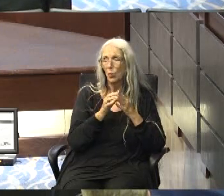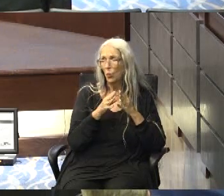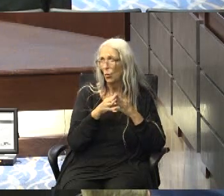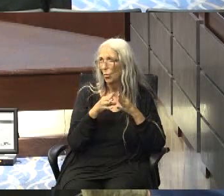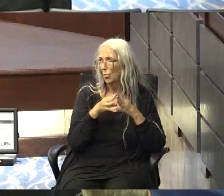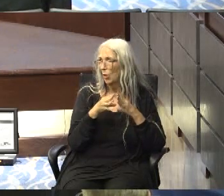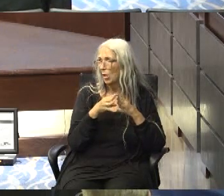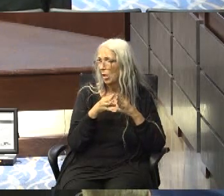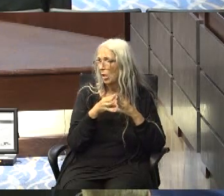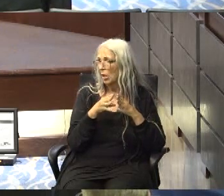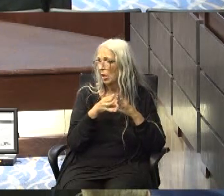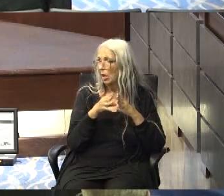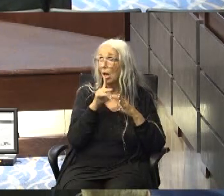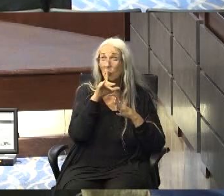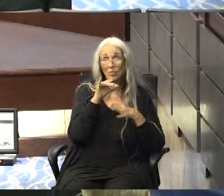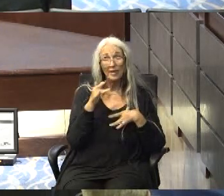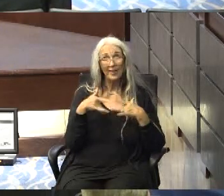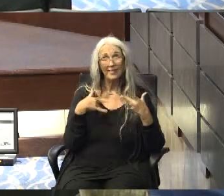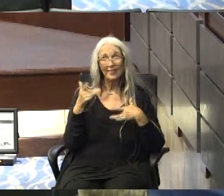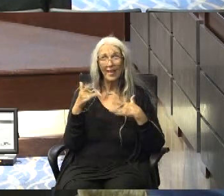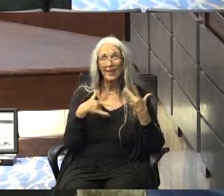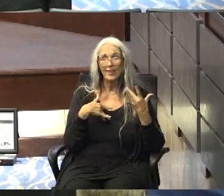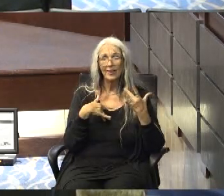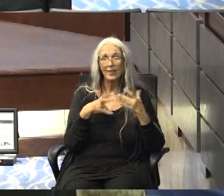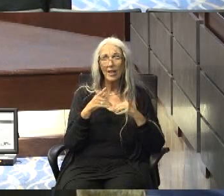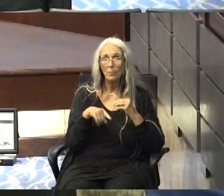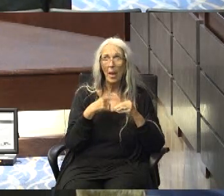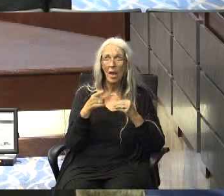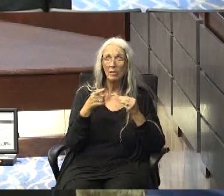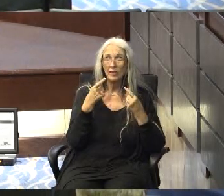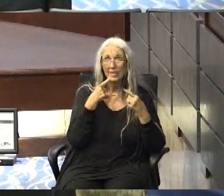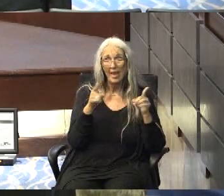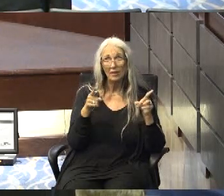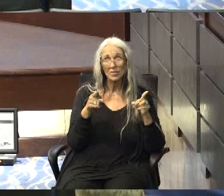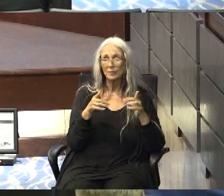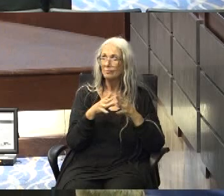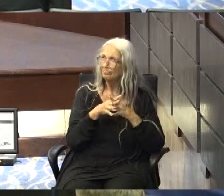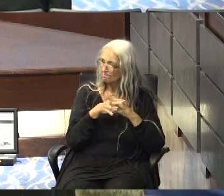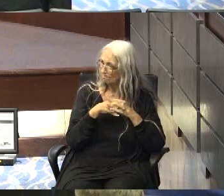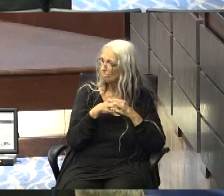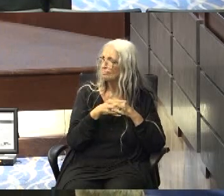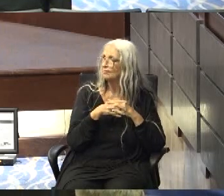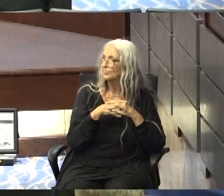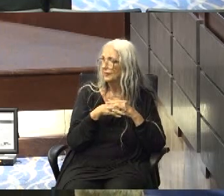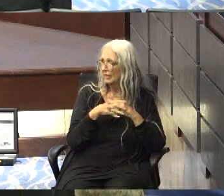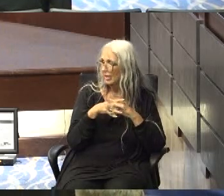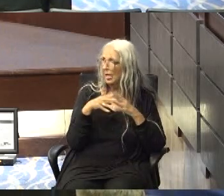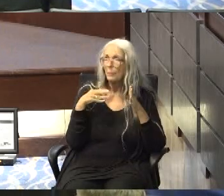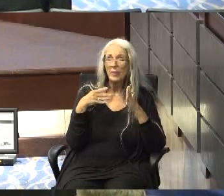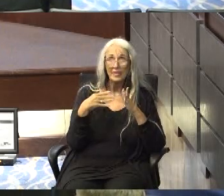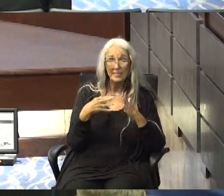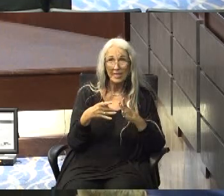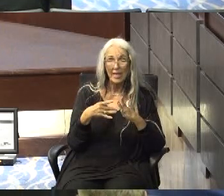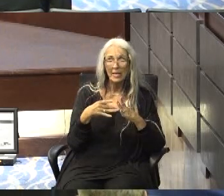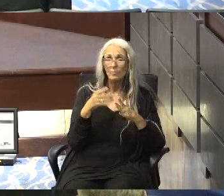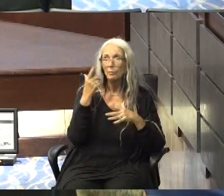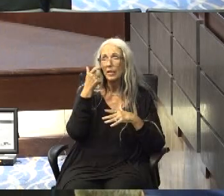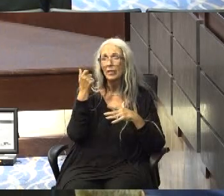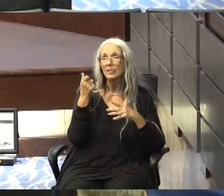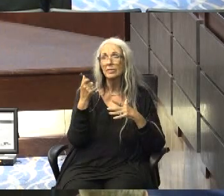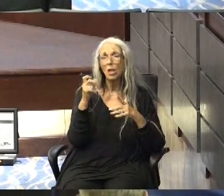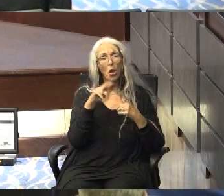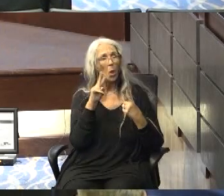So I'm really excited about this analysis. I'm excited about the study because looking